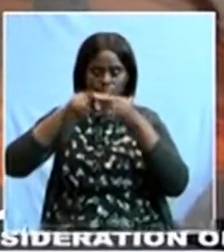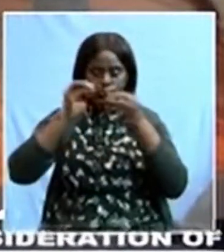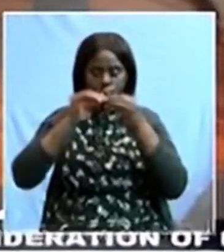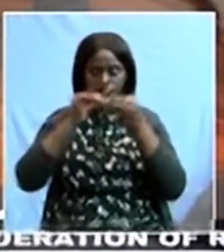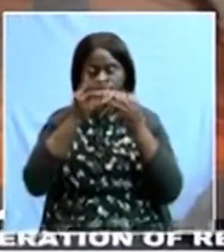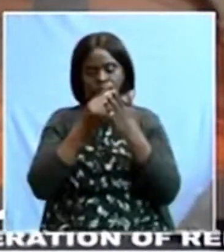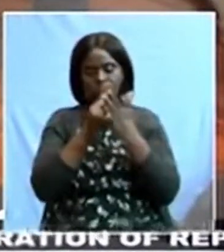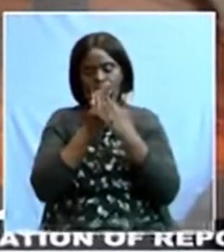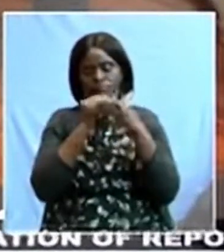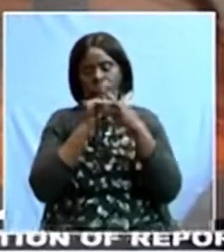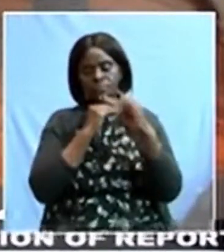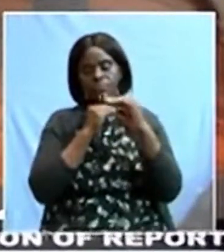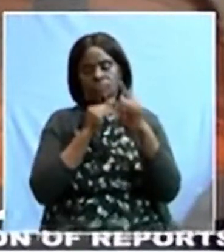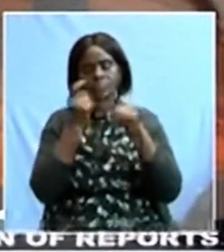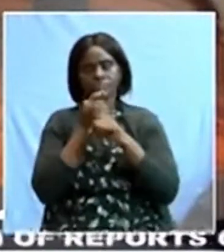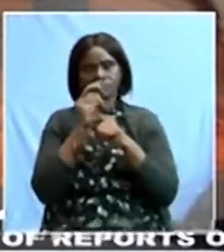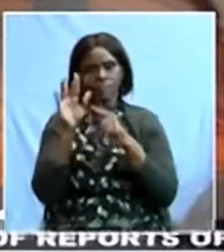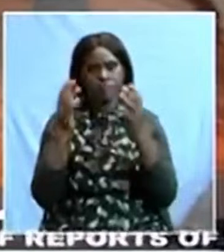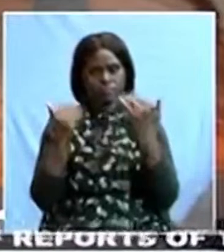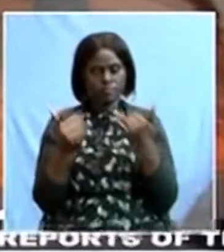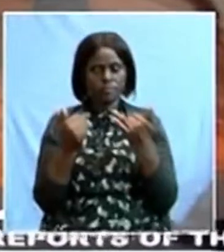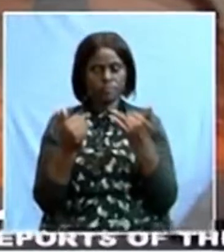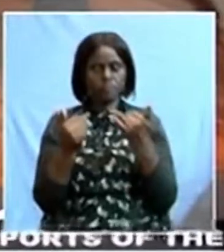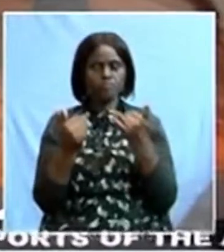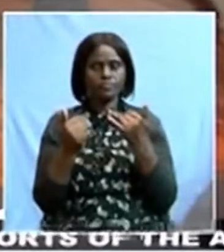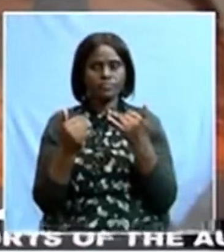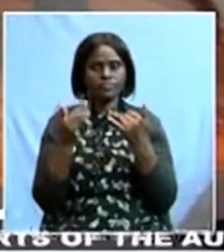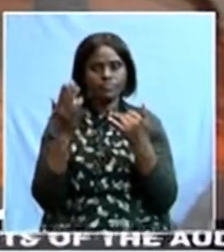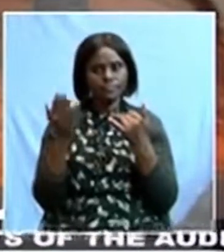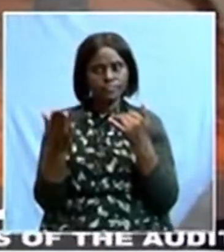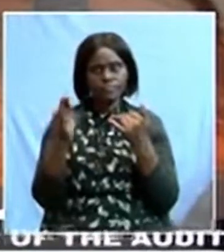Government Equalization Fund from the current